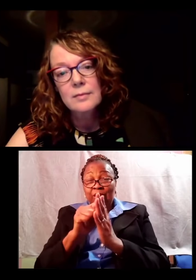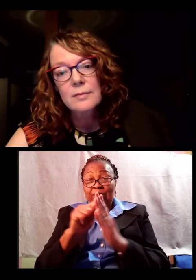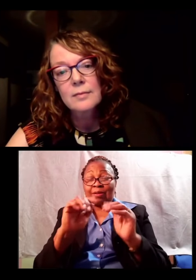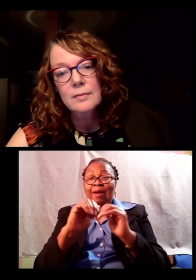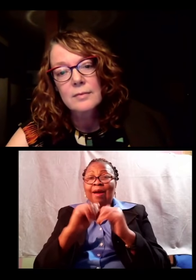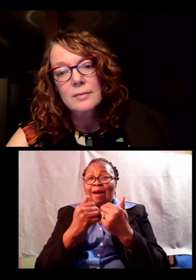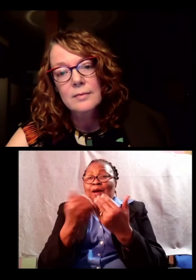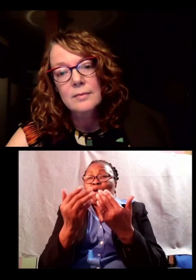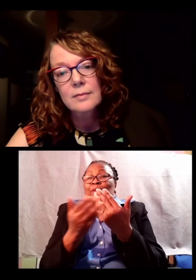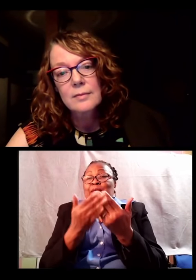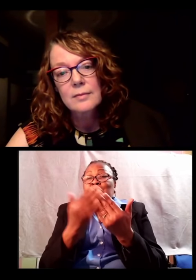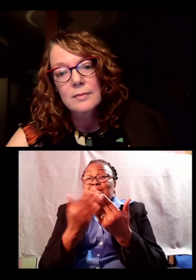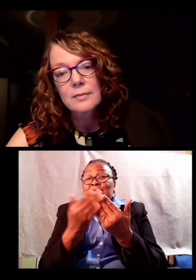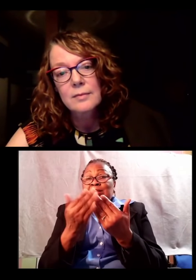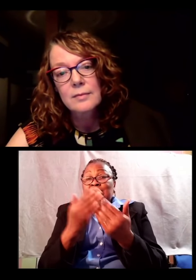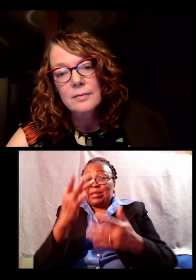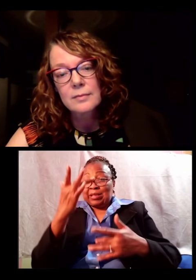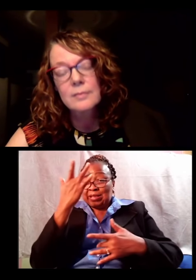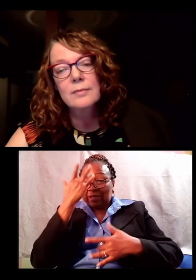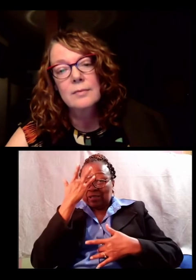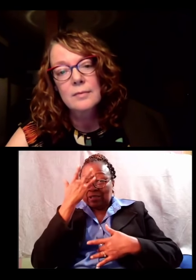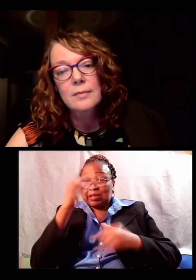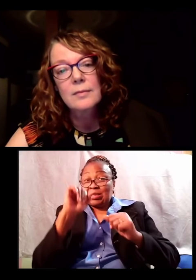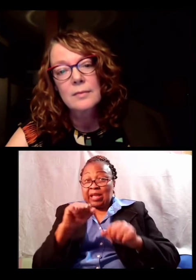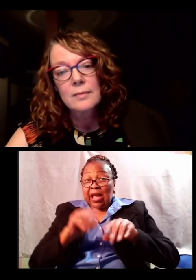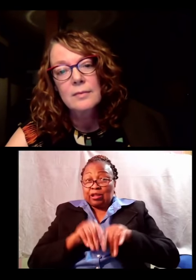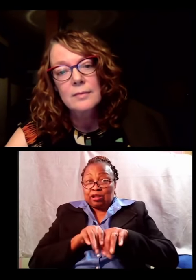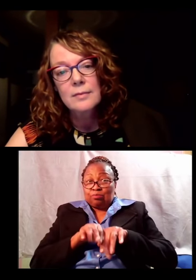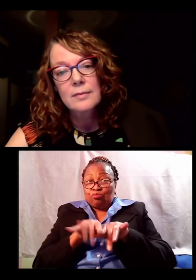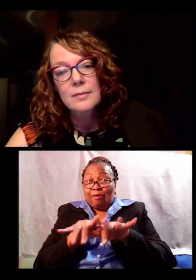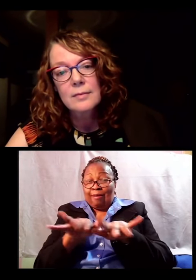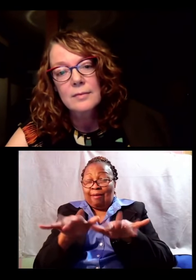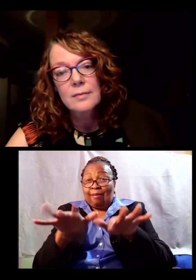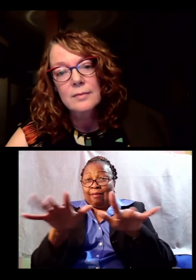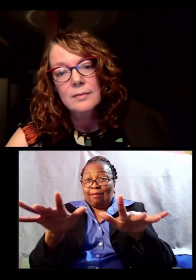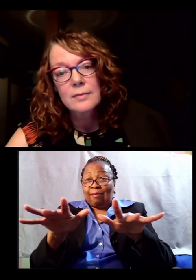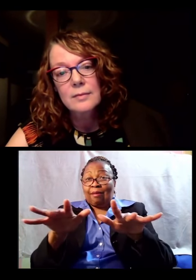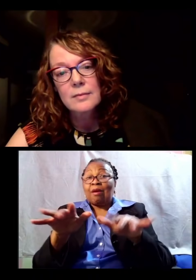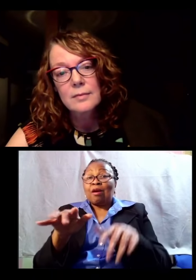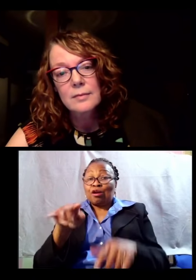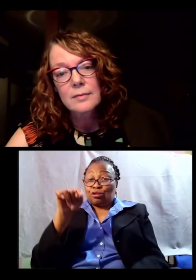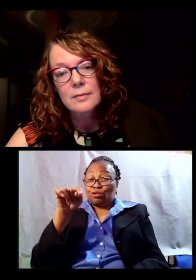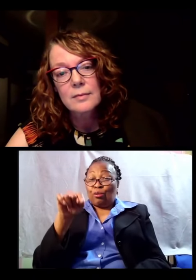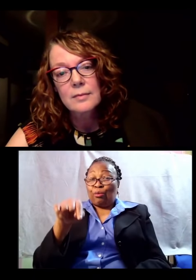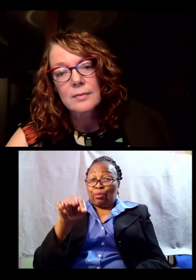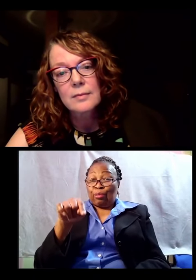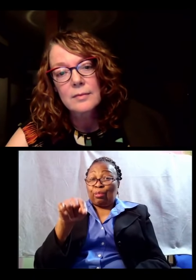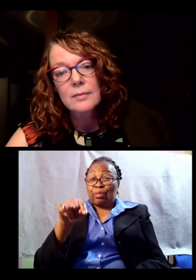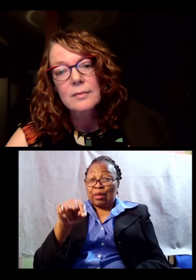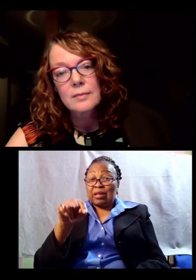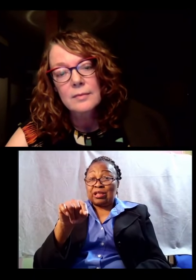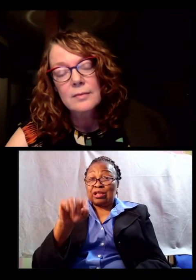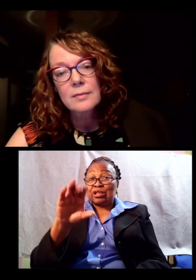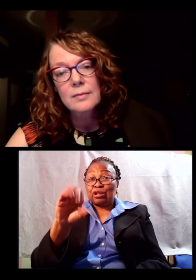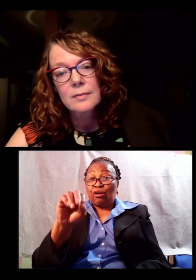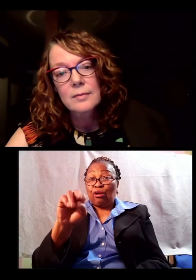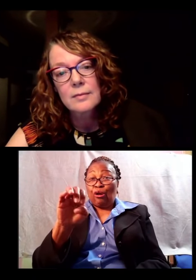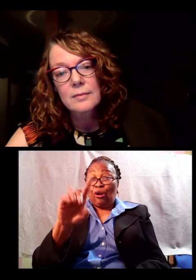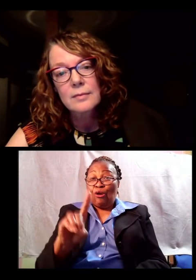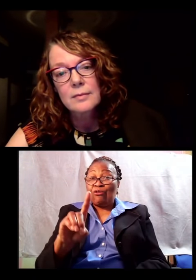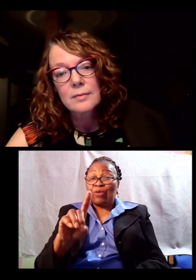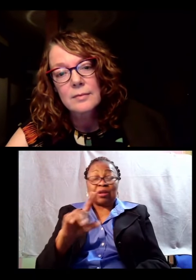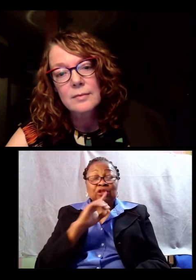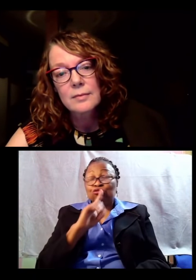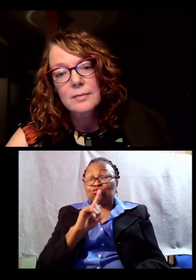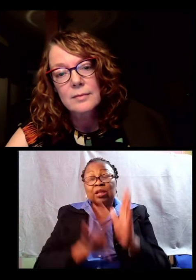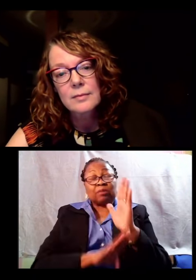and how easily diseases spread. So this one got out of the box, and I hope that